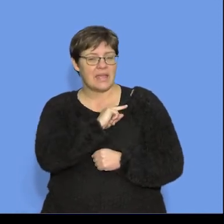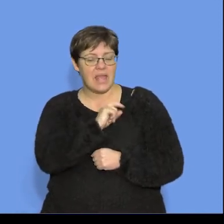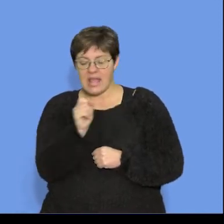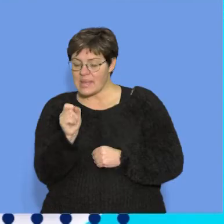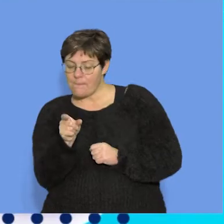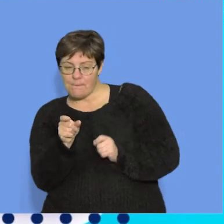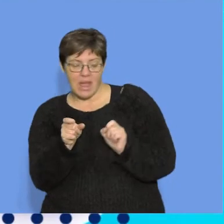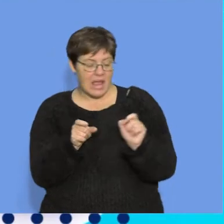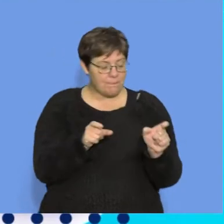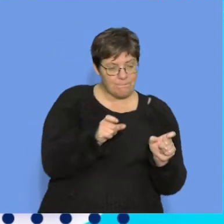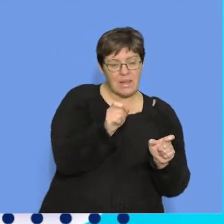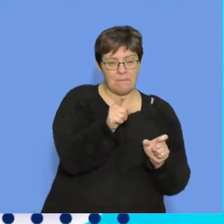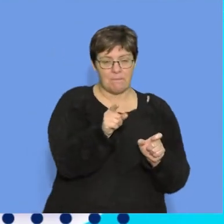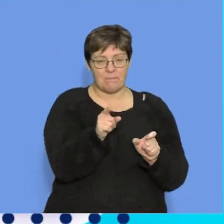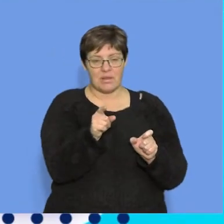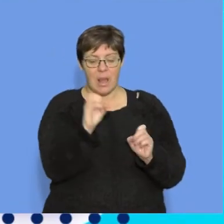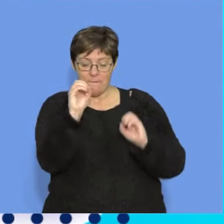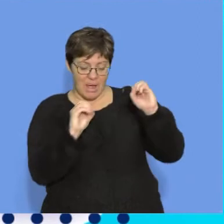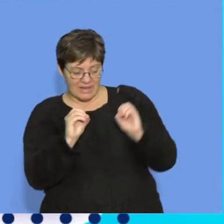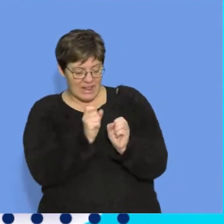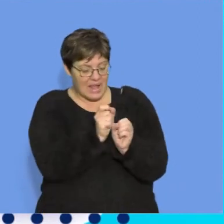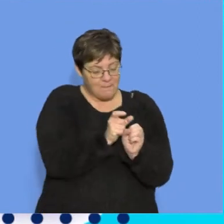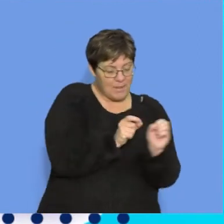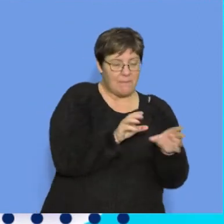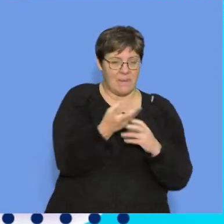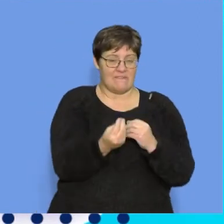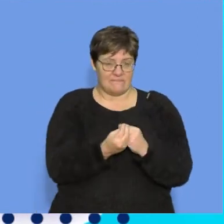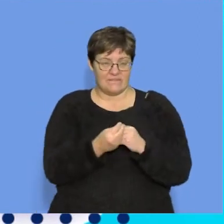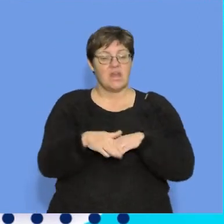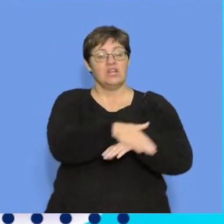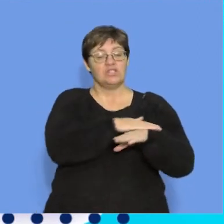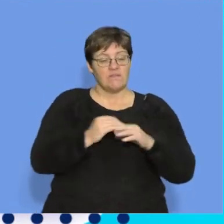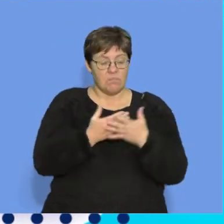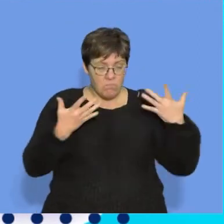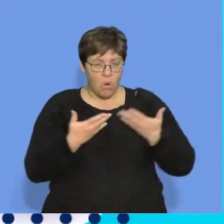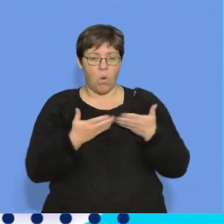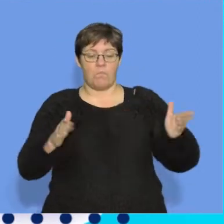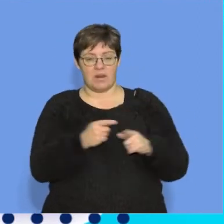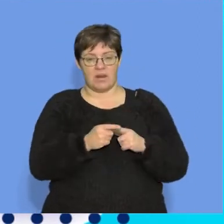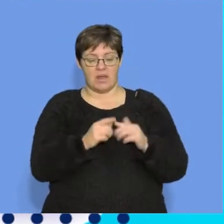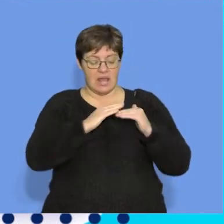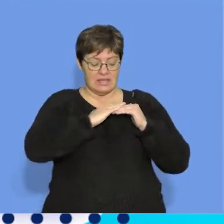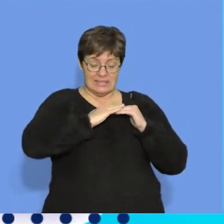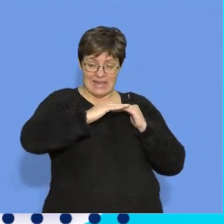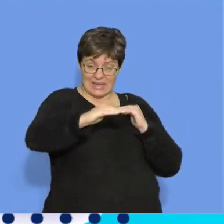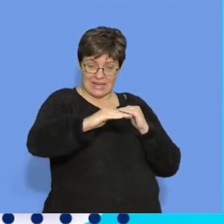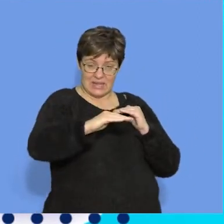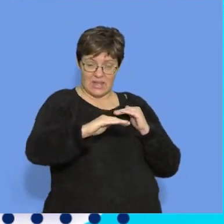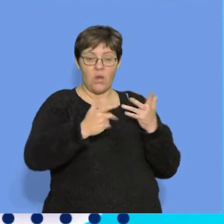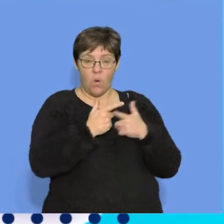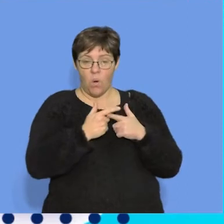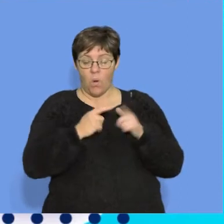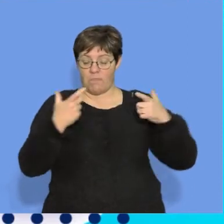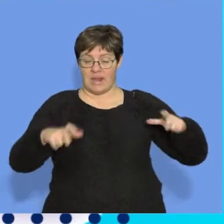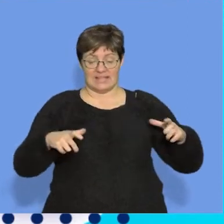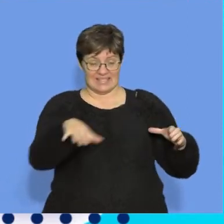gaps between those little particles. The more surface is uncovered. If you've got a slab or a